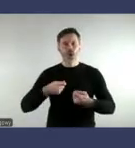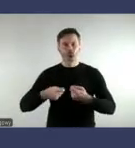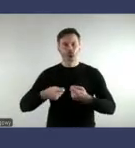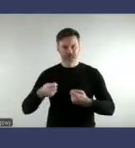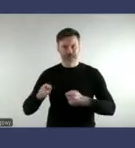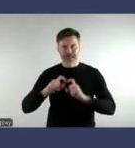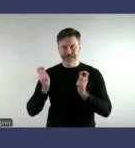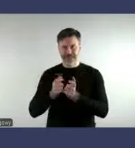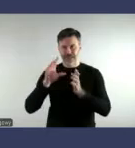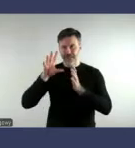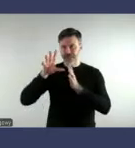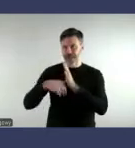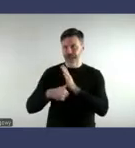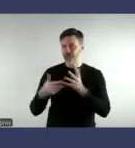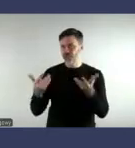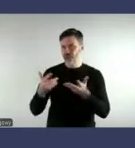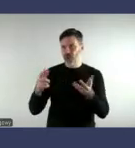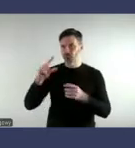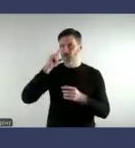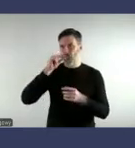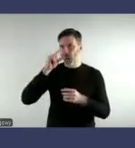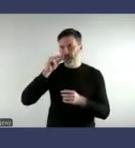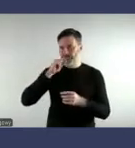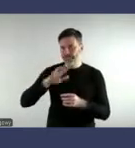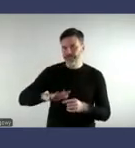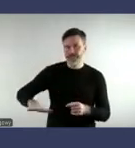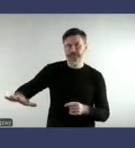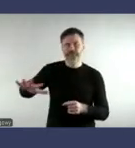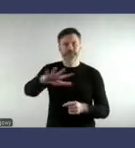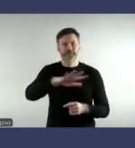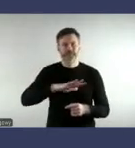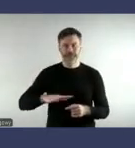enterprise in coordination on the scale of the entire Opole Agglomeration,